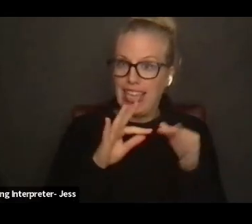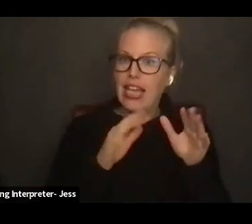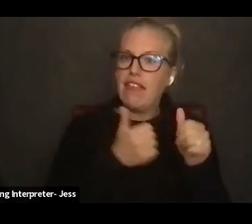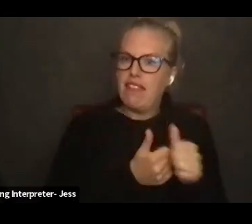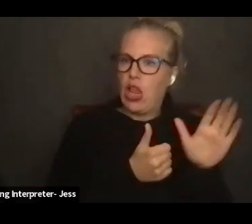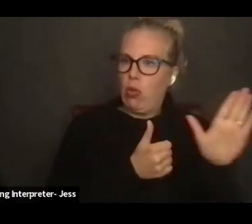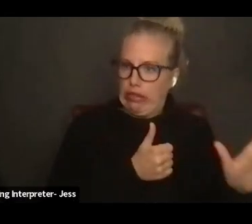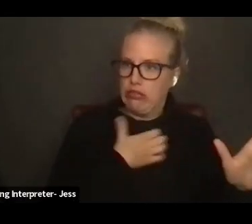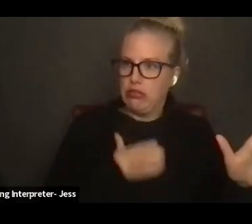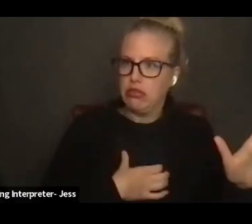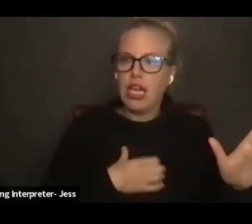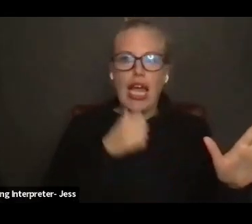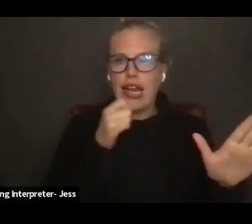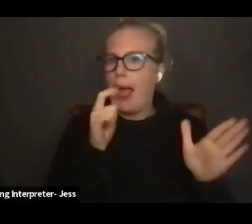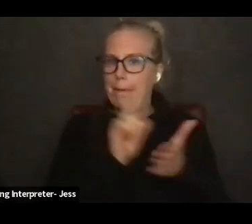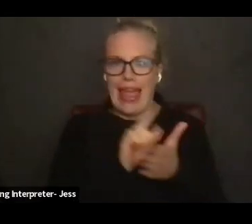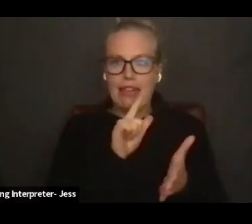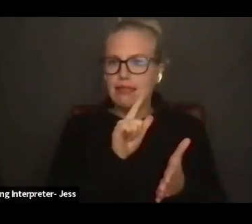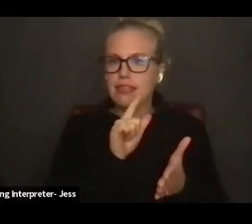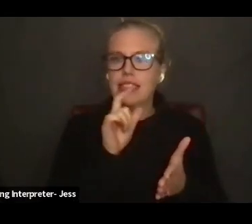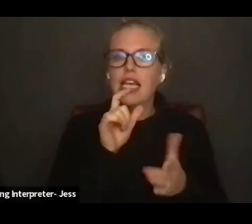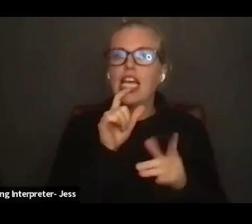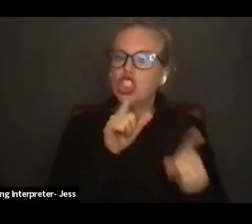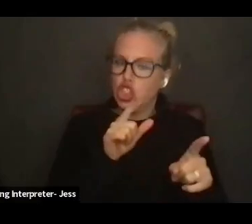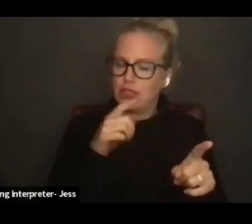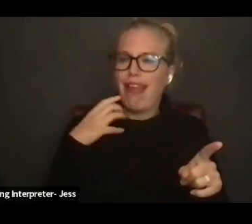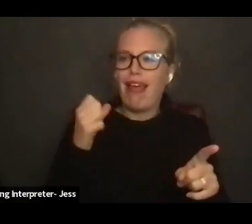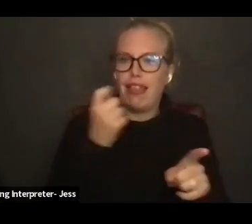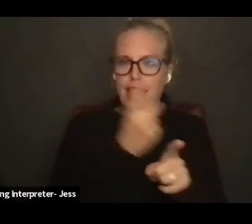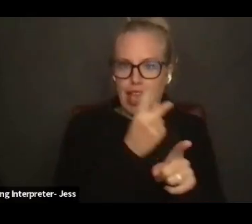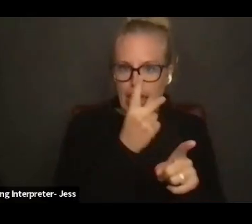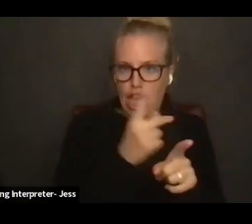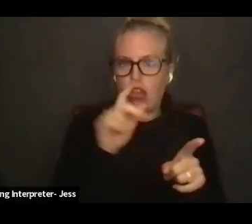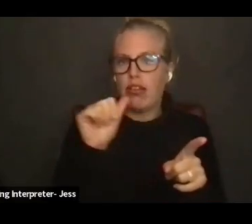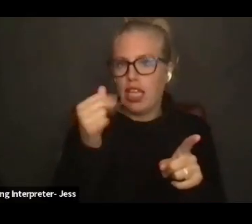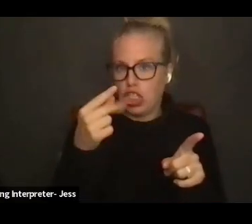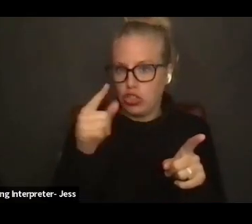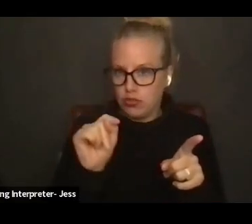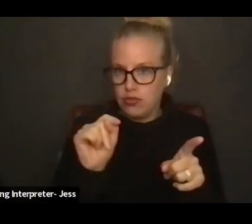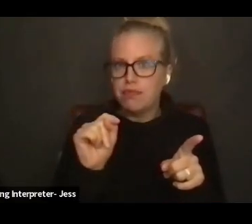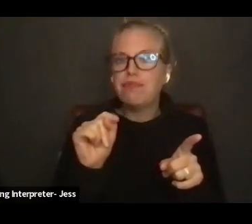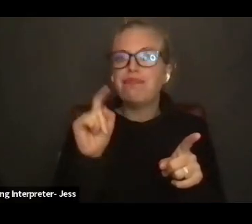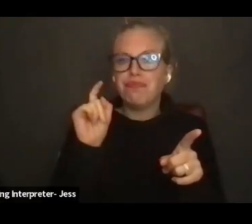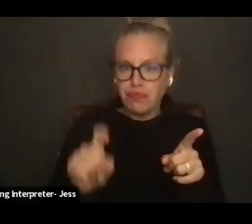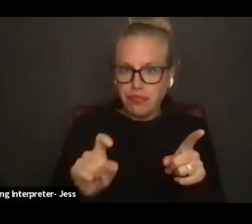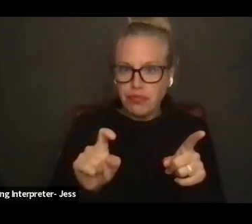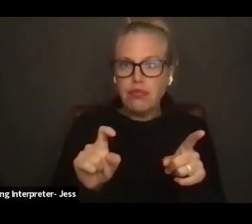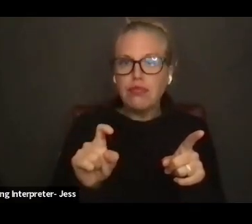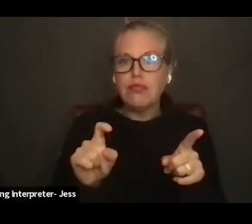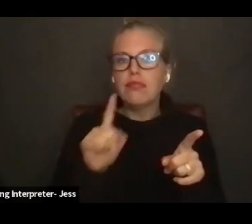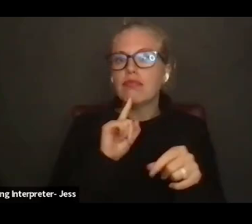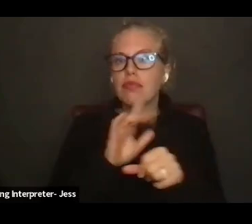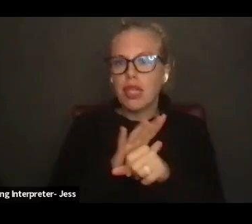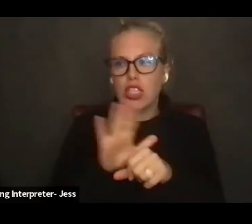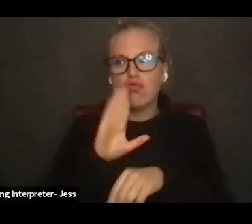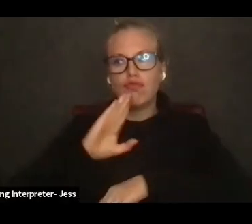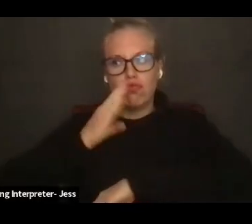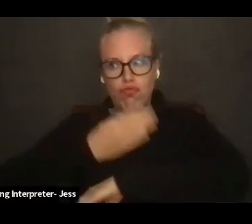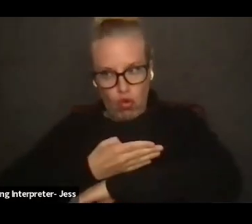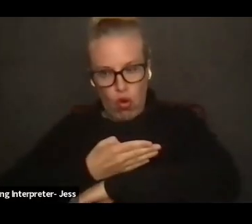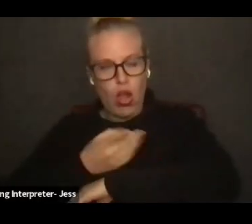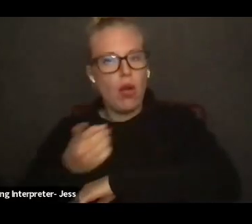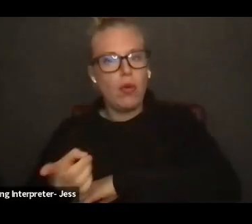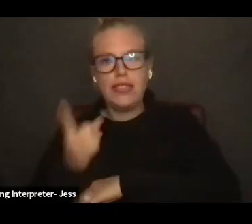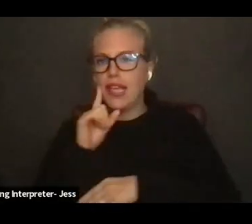ban her because she's the healthcare agent, the girlfriend was, and they needed to make sure that that daughter was